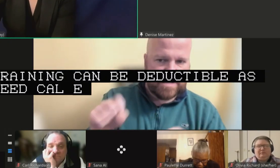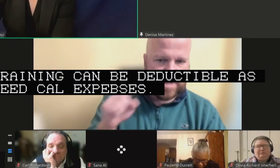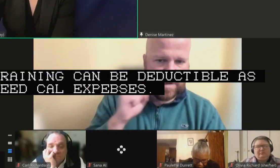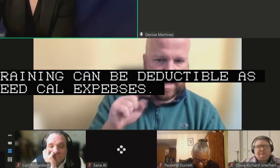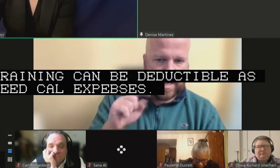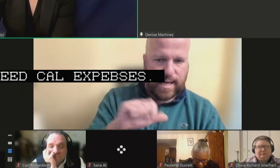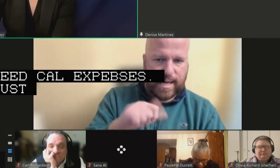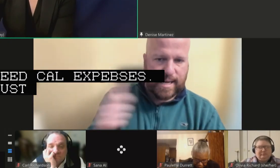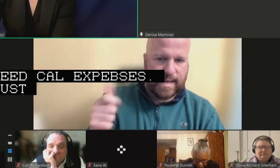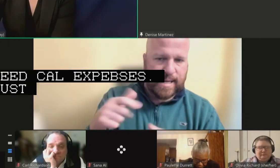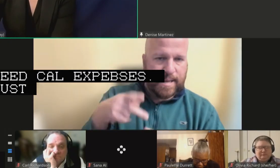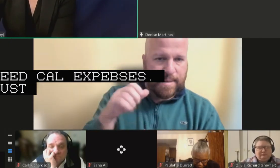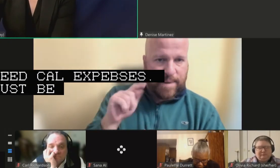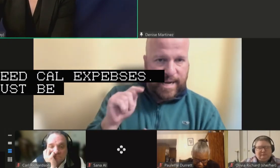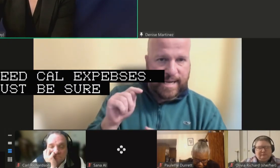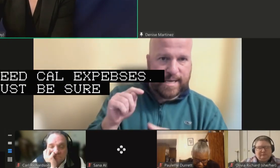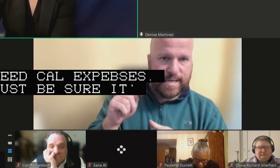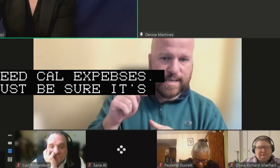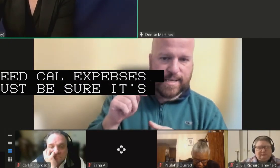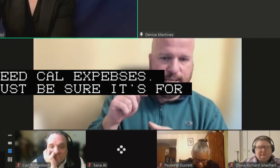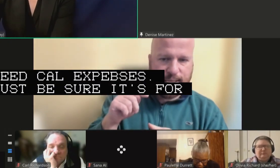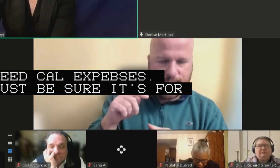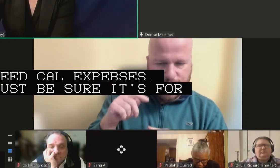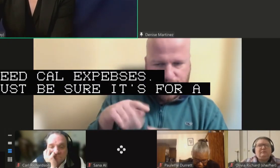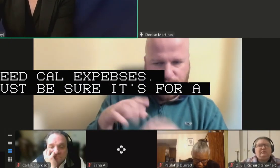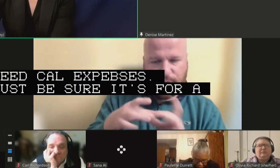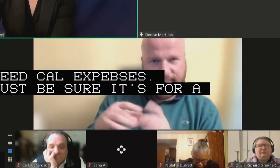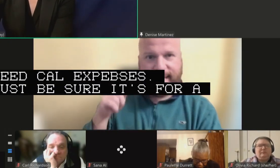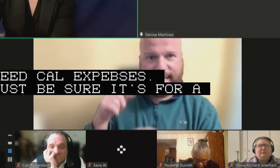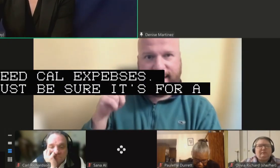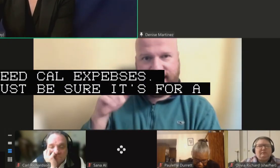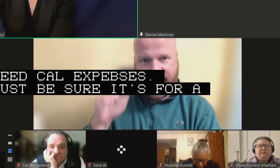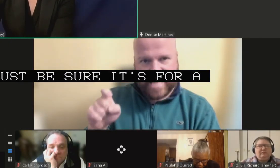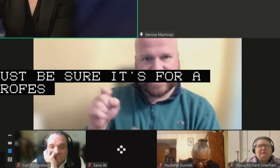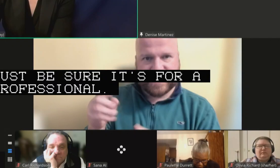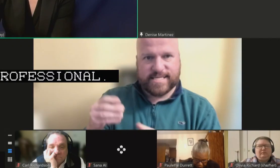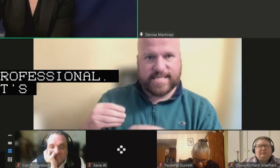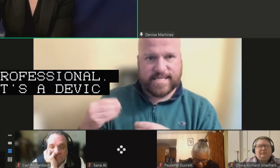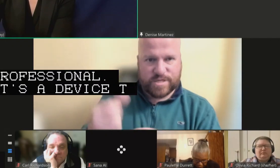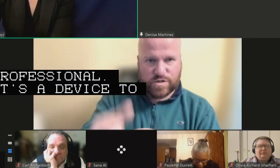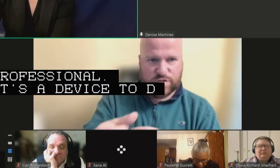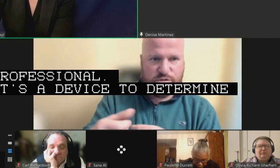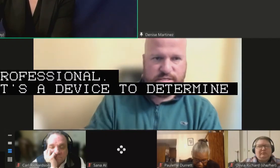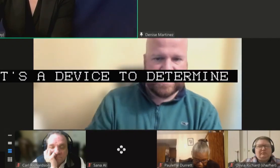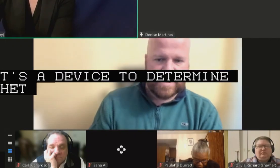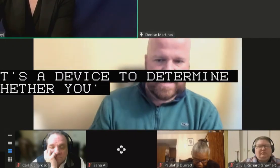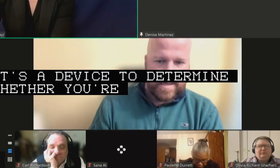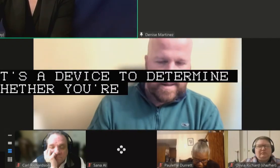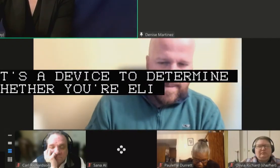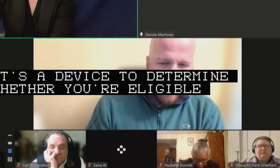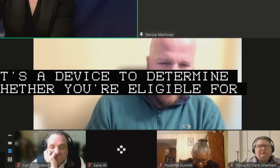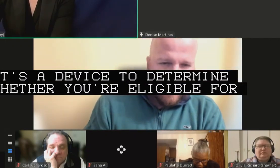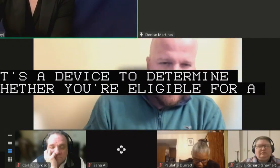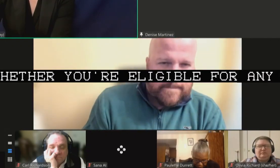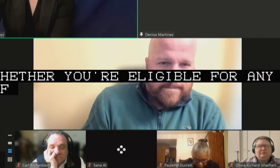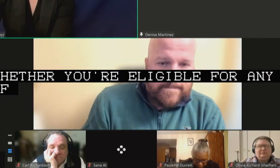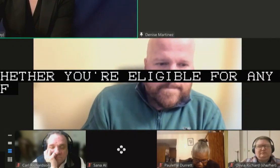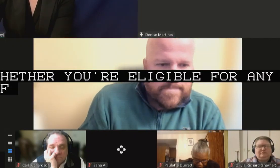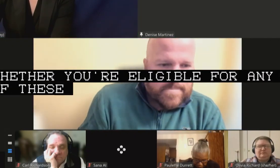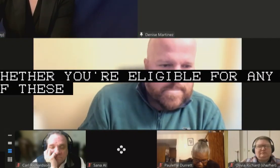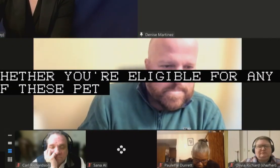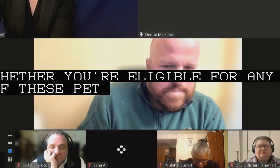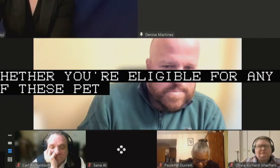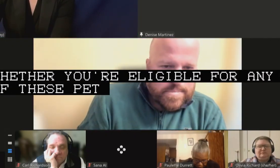because it's advised to determine whether you're eligible for any of these pet-related tax deductions. All